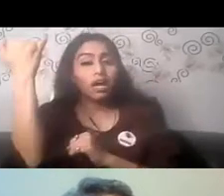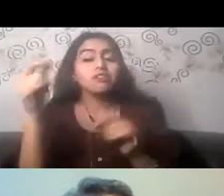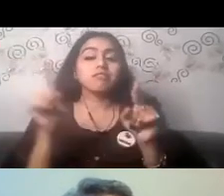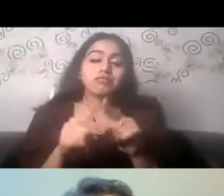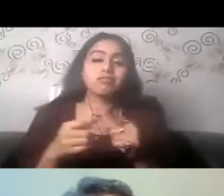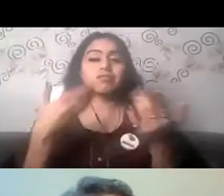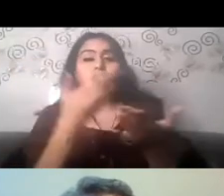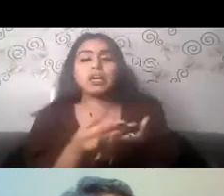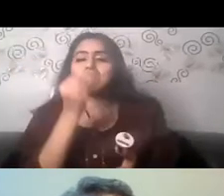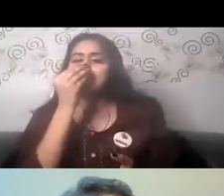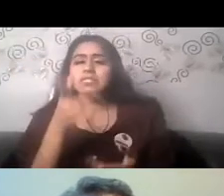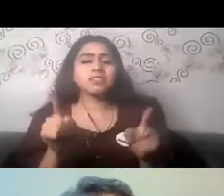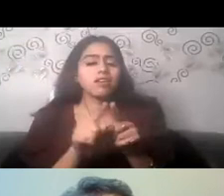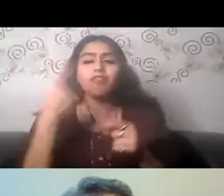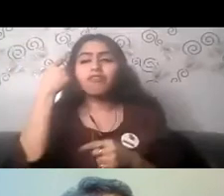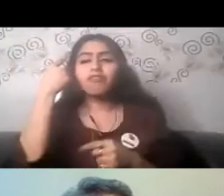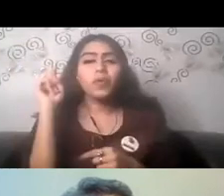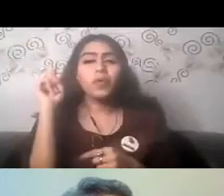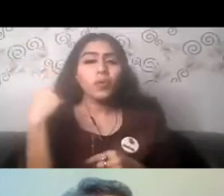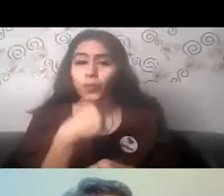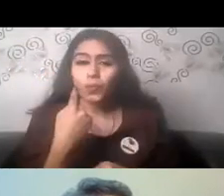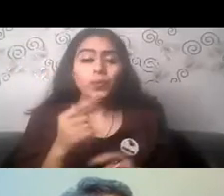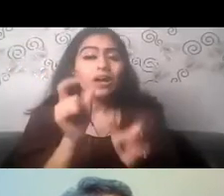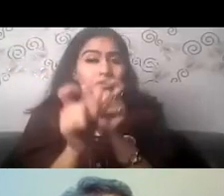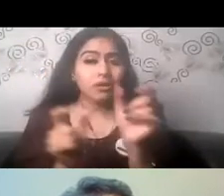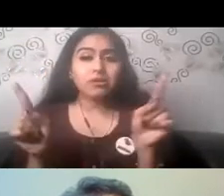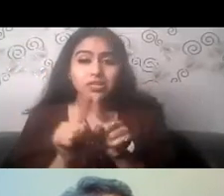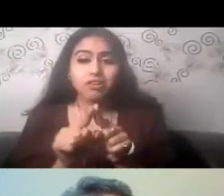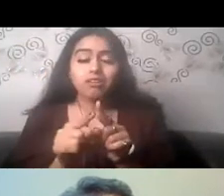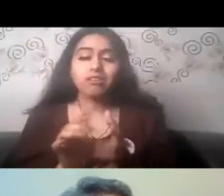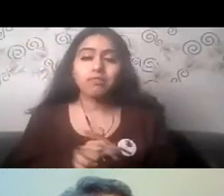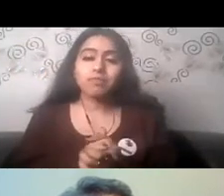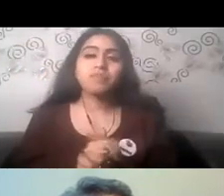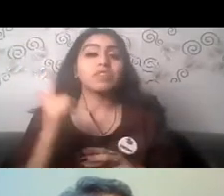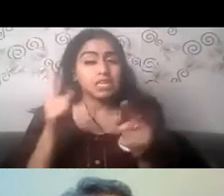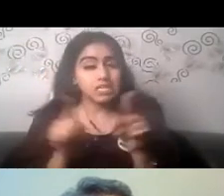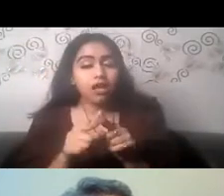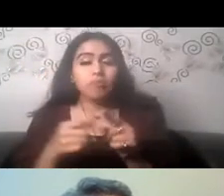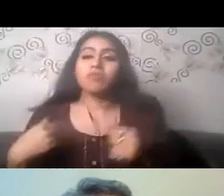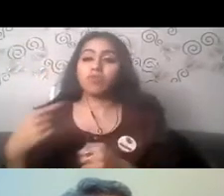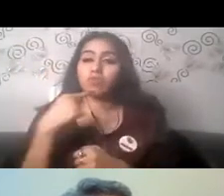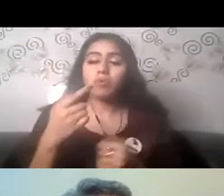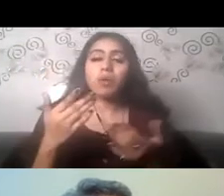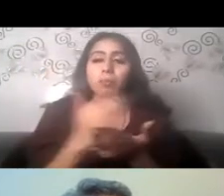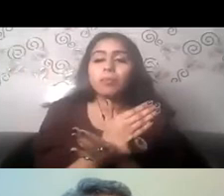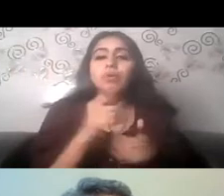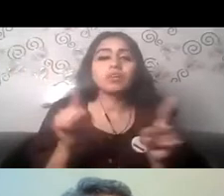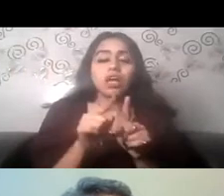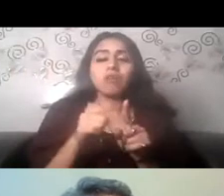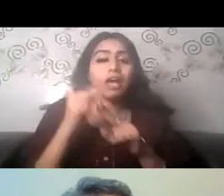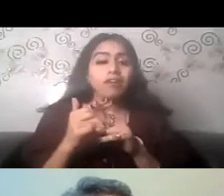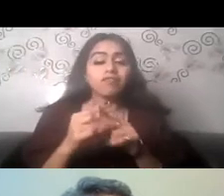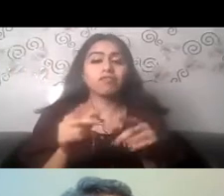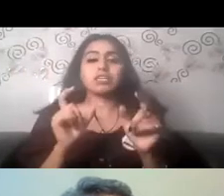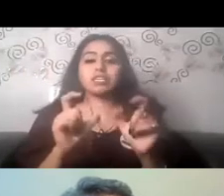actually easier for people to gain that kind of employment. So what is it that's preventing us from hiring people with